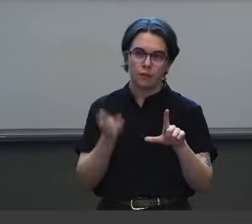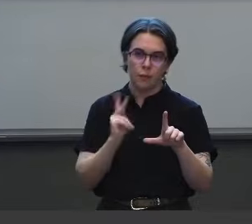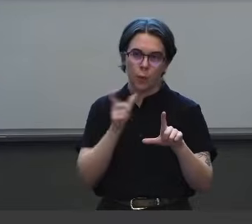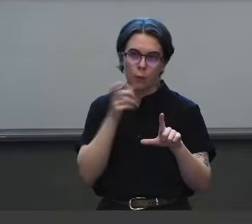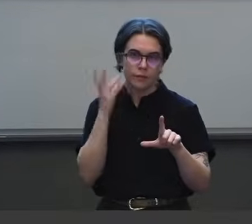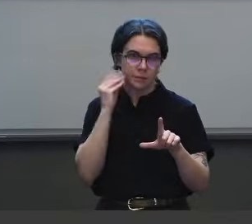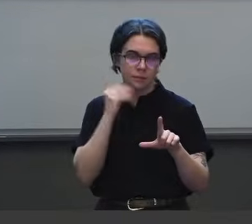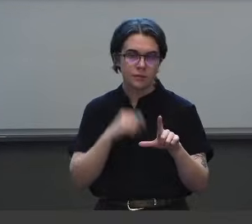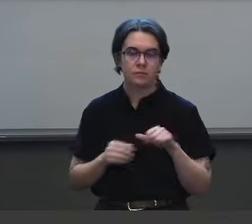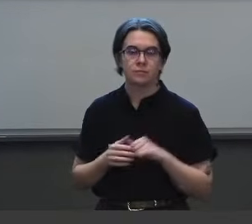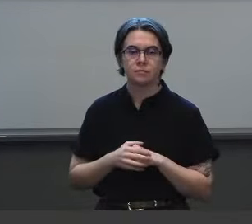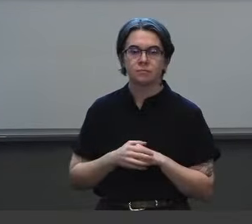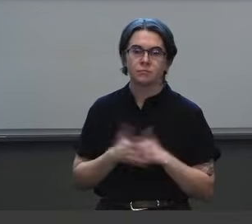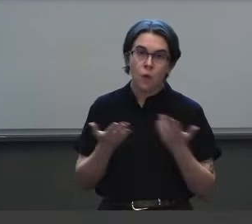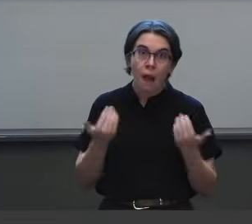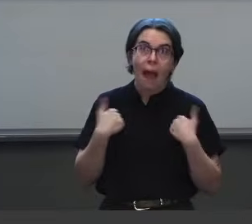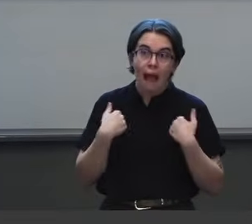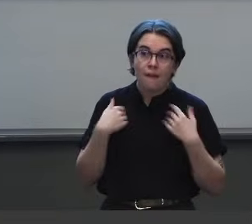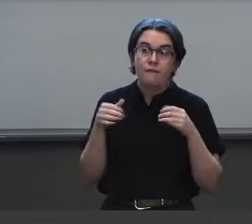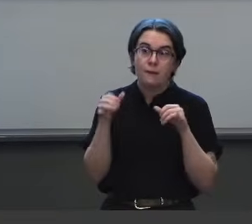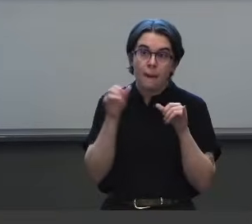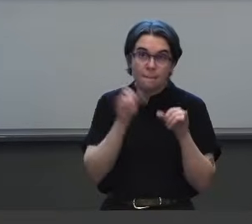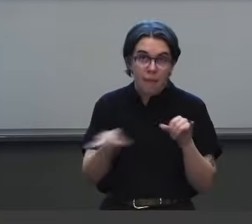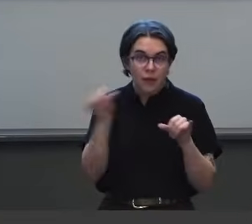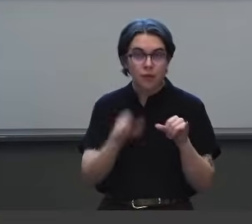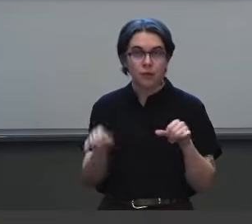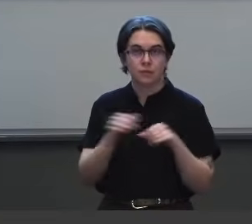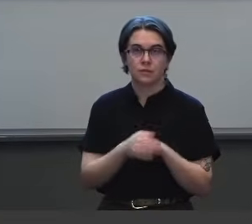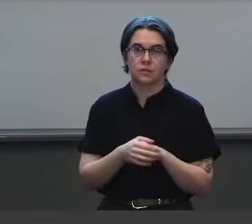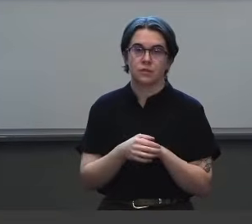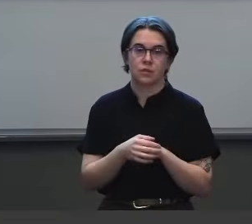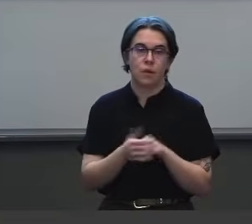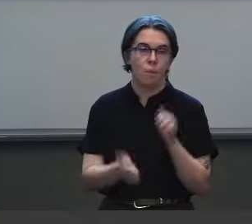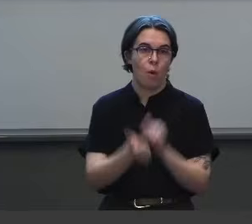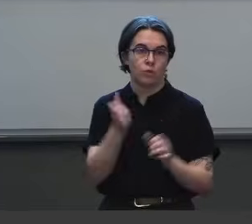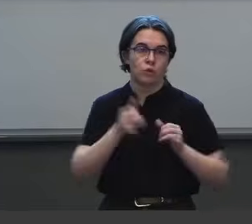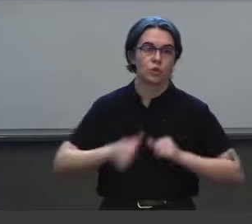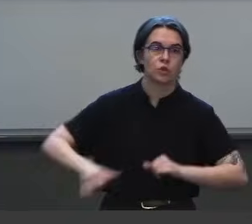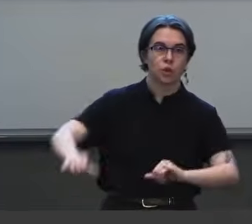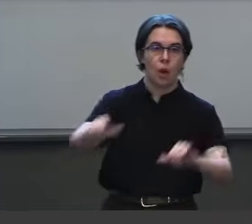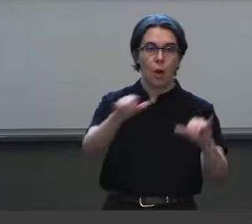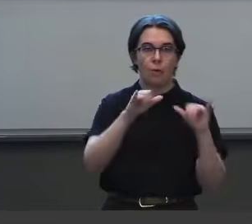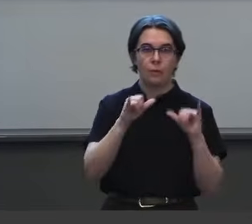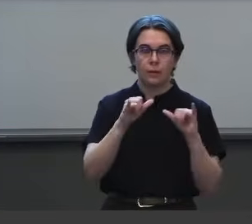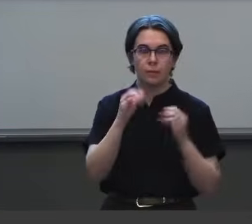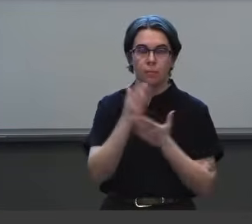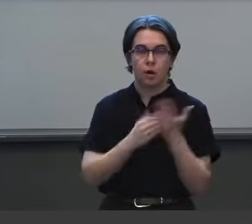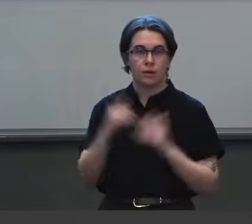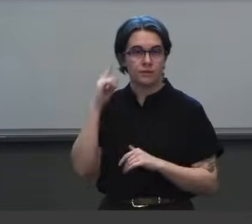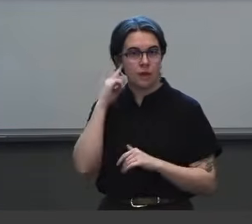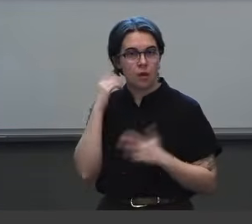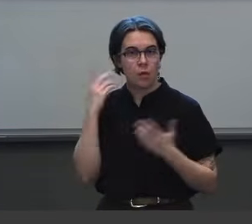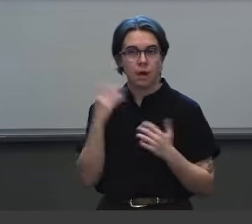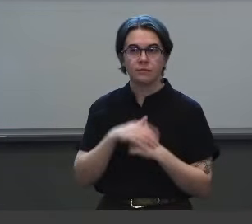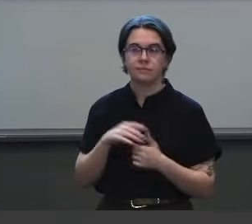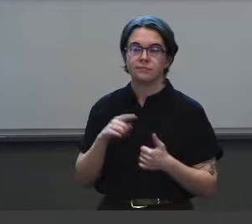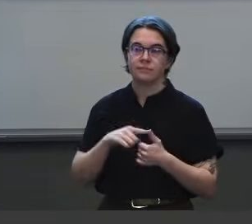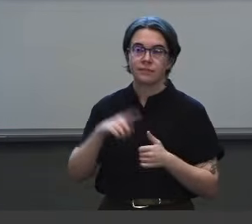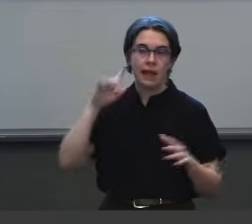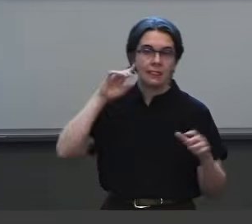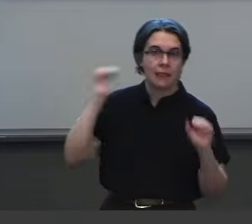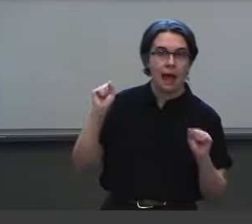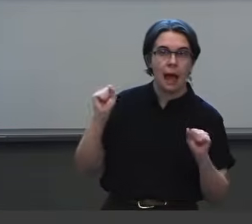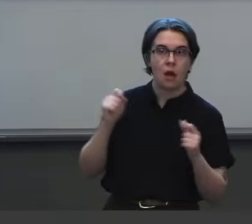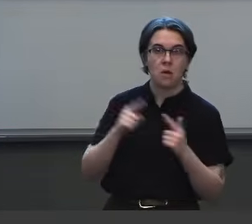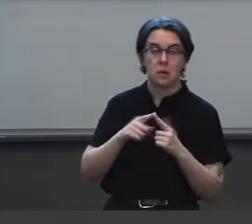There are patterns. So the most commonly endorsed features of sounds are loud, sudden,